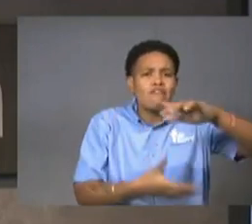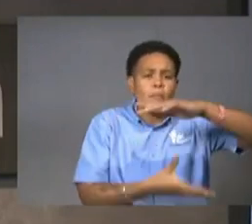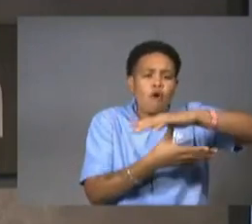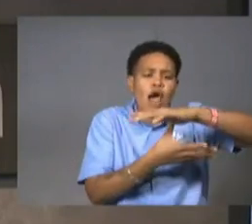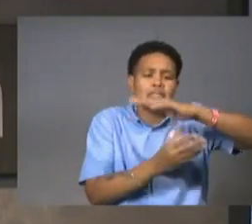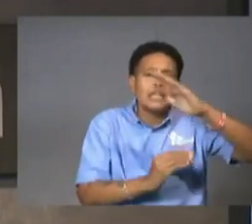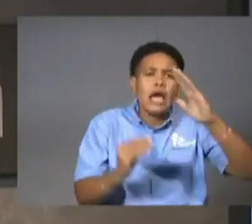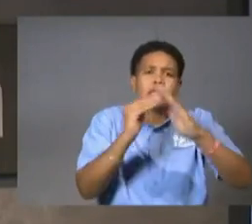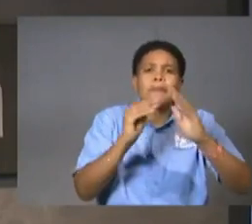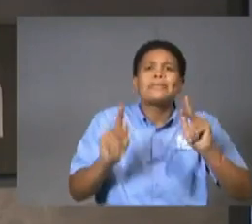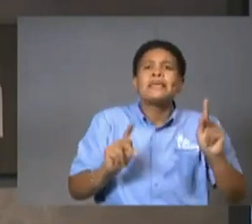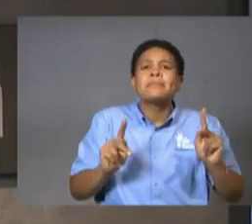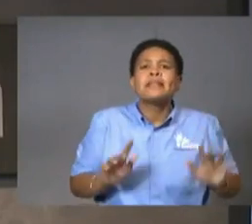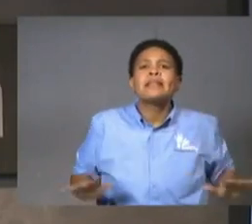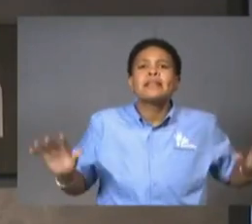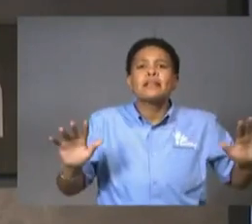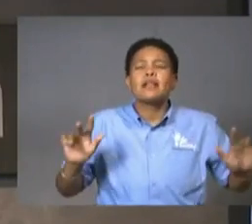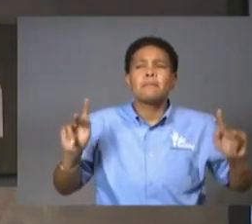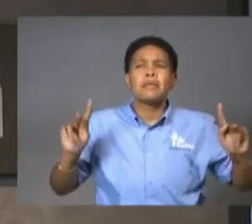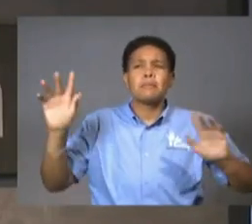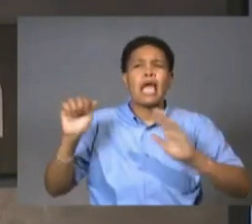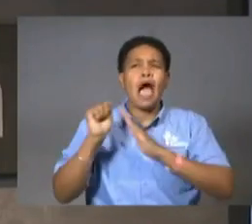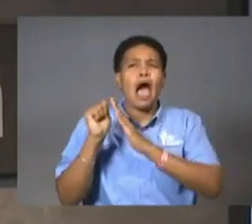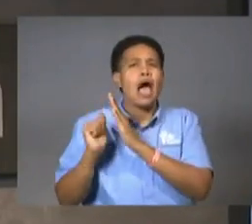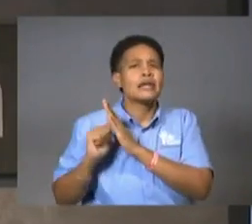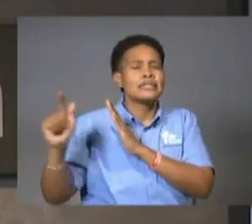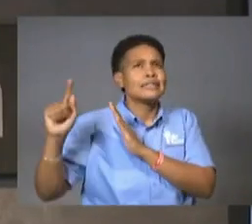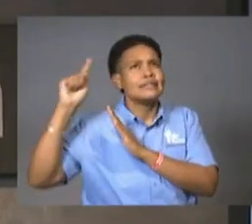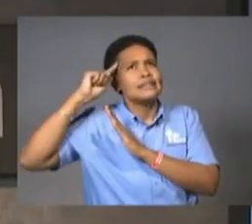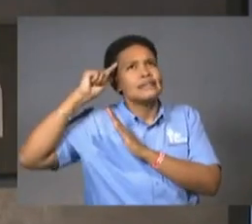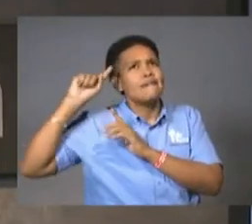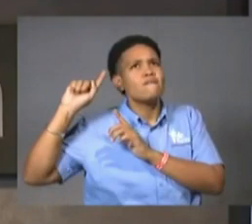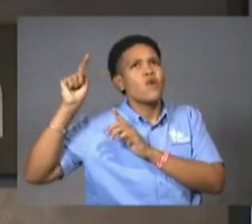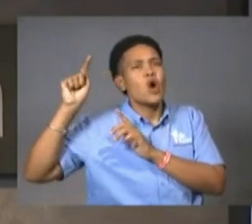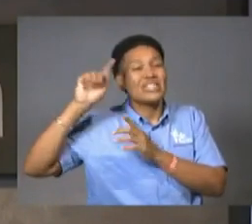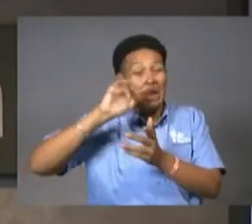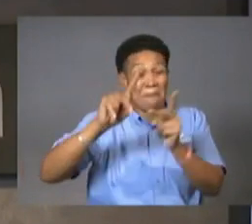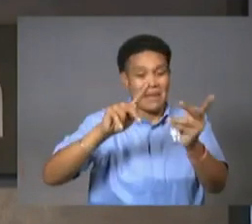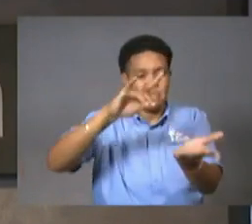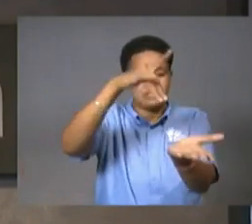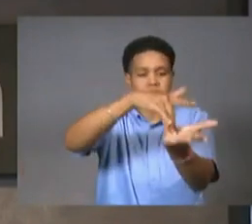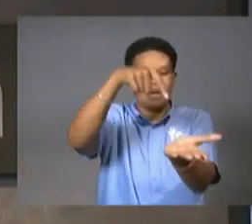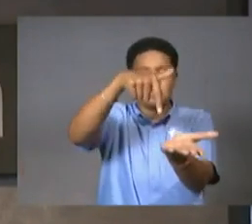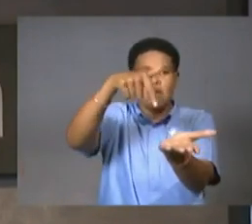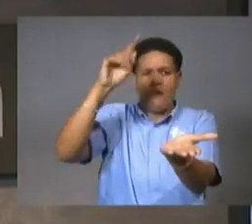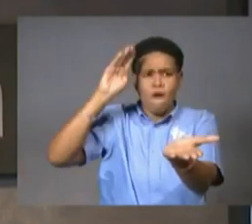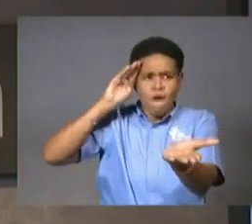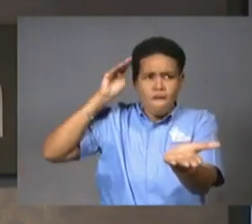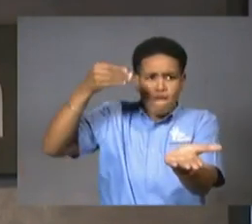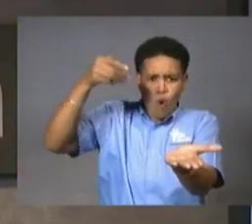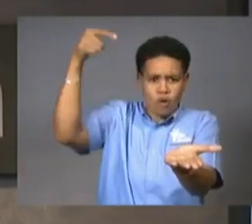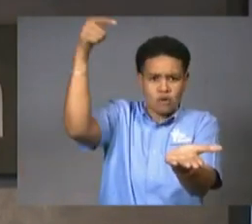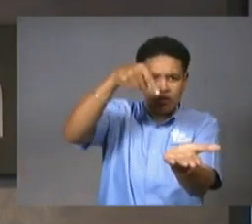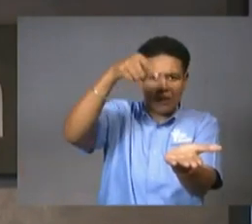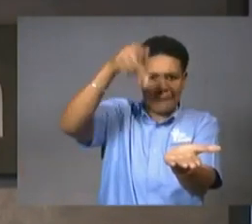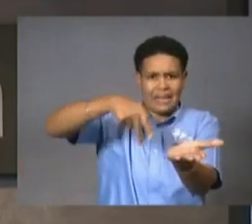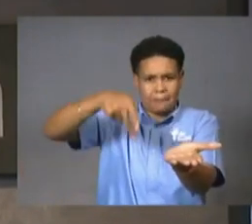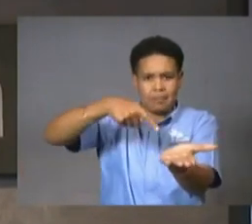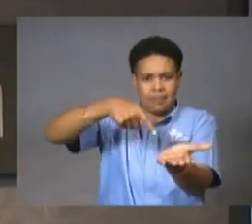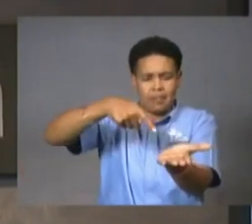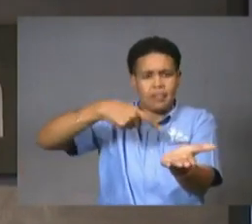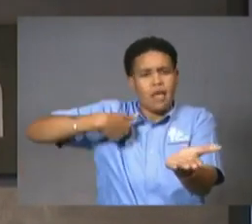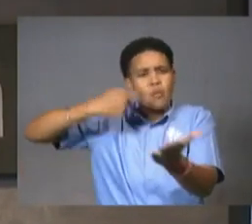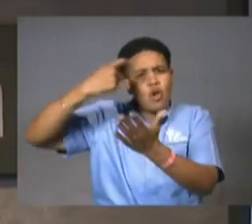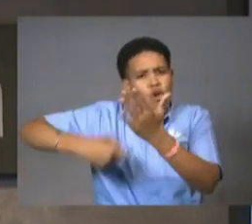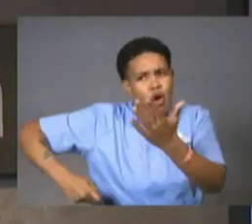prioritize the people and the people's agenda, putting people in the center of development, and we have costed our plan at